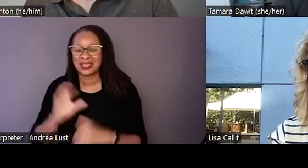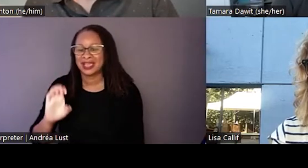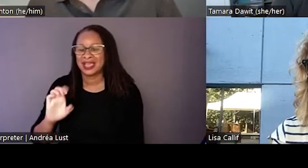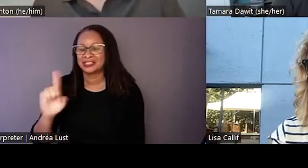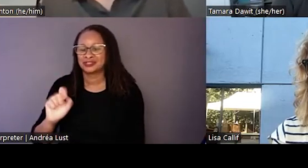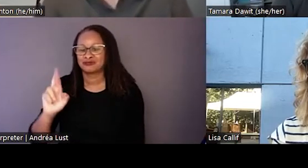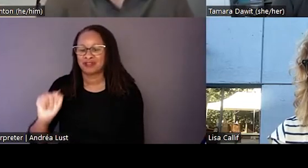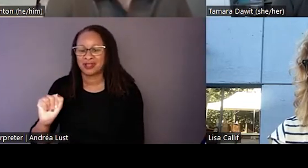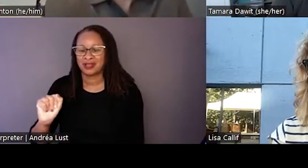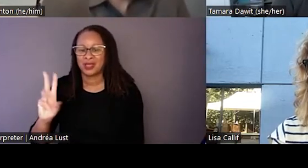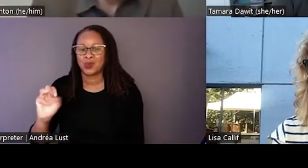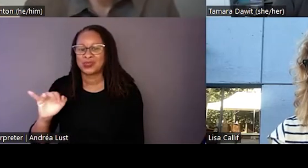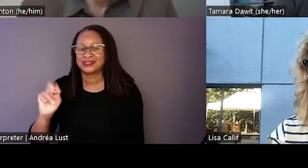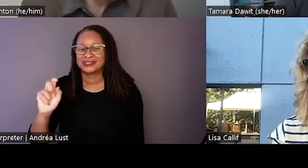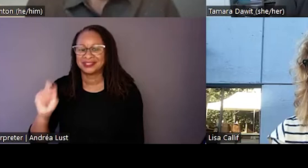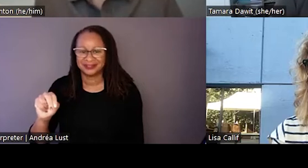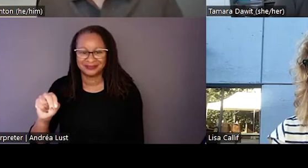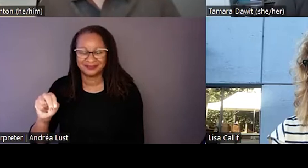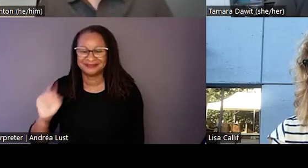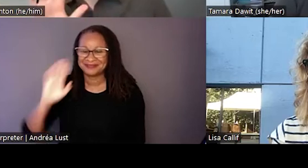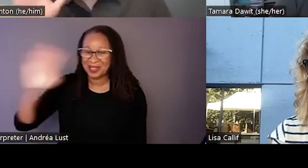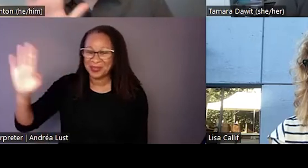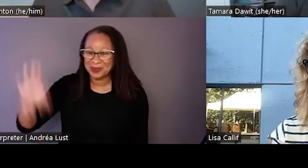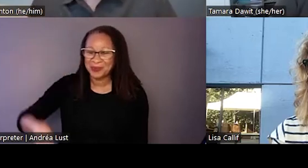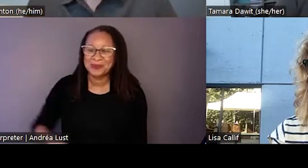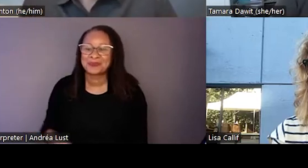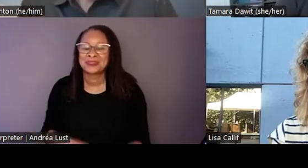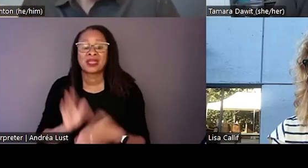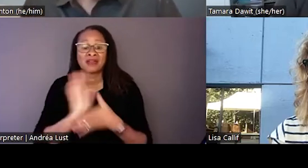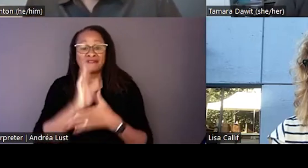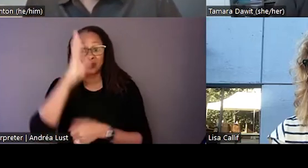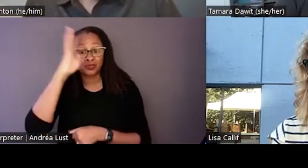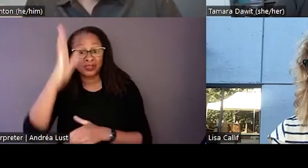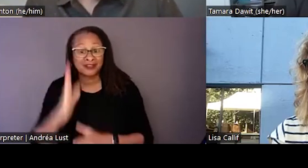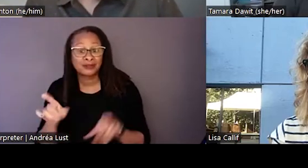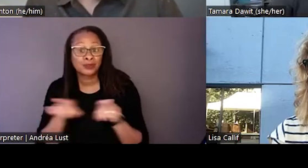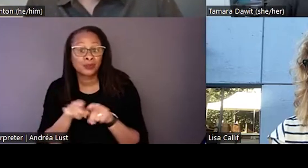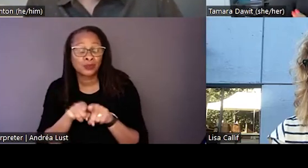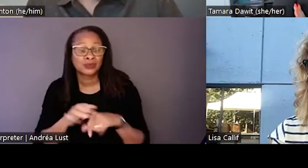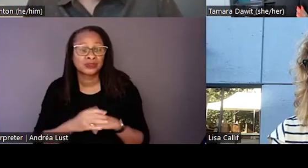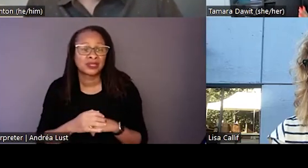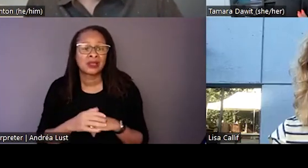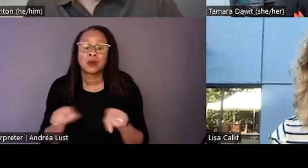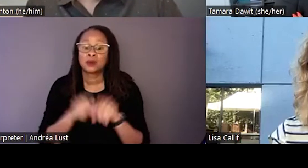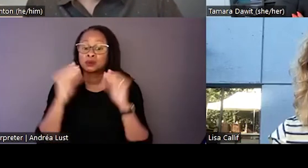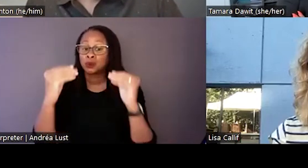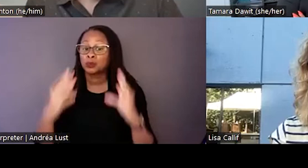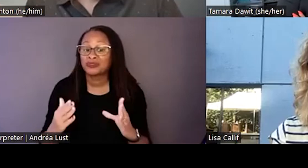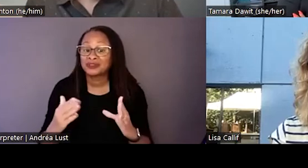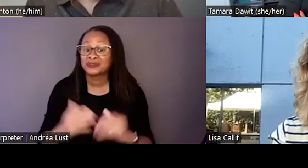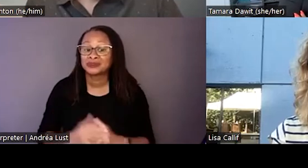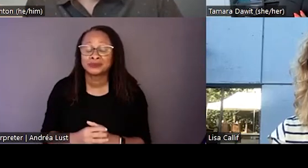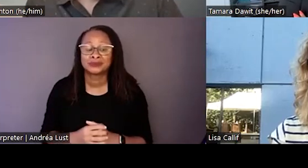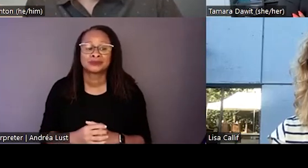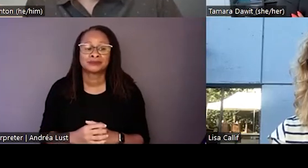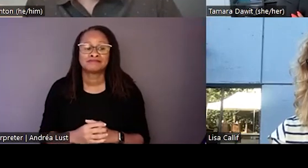Winton. Hi, Ezra. Ezra is a film creator as well as he is a professor